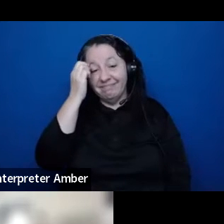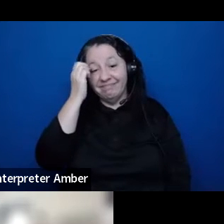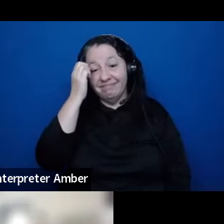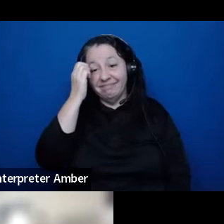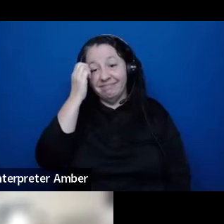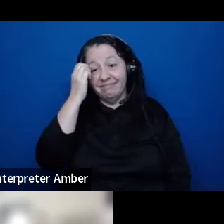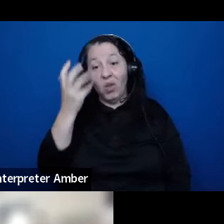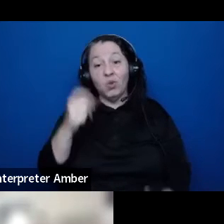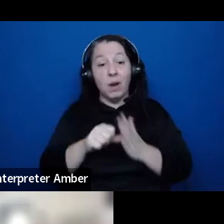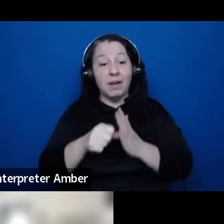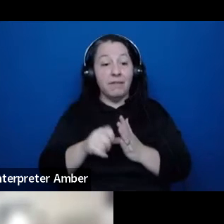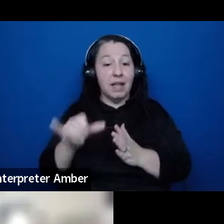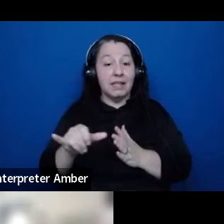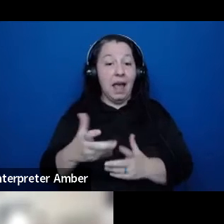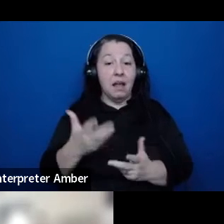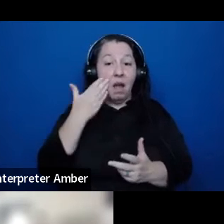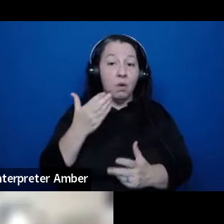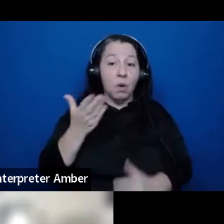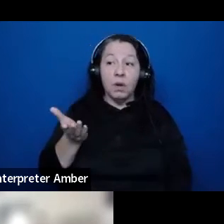know if